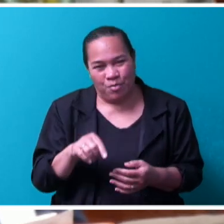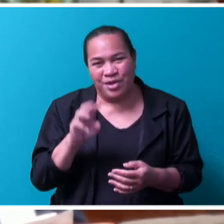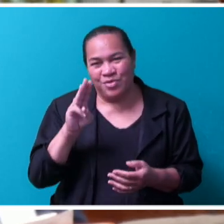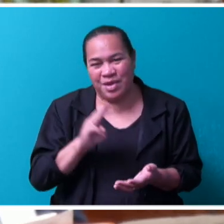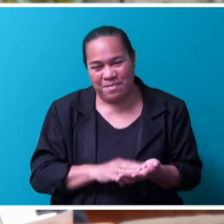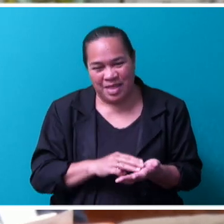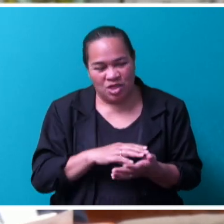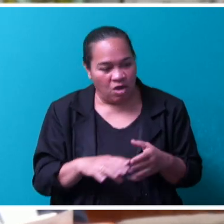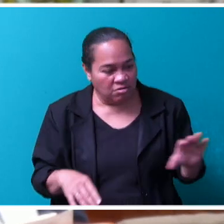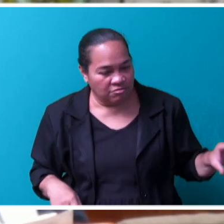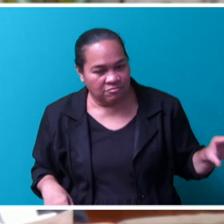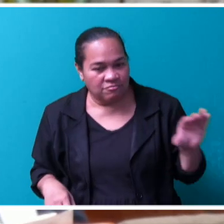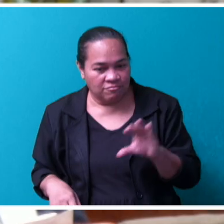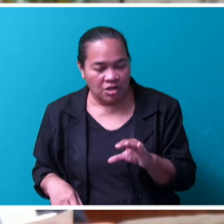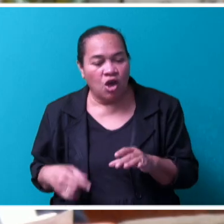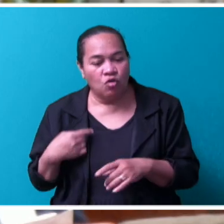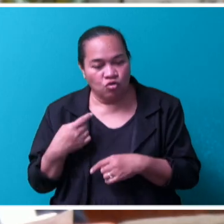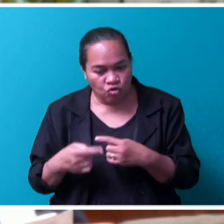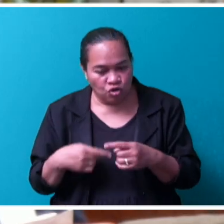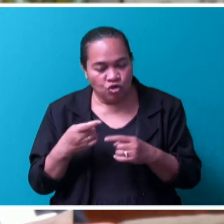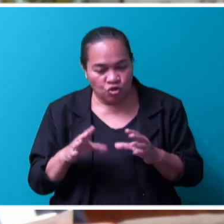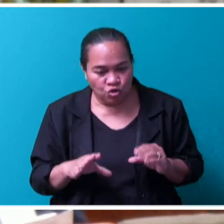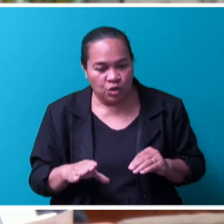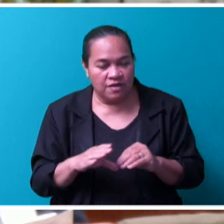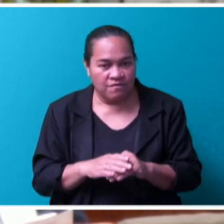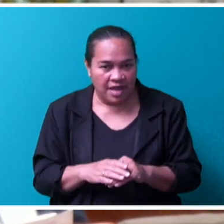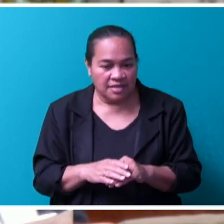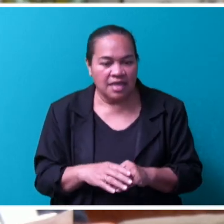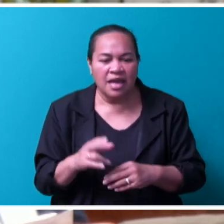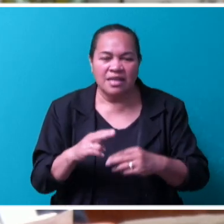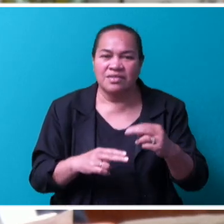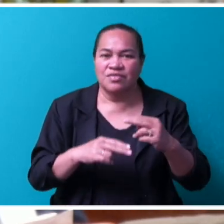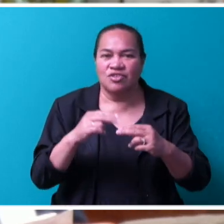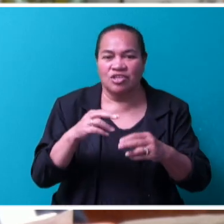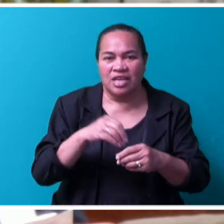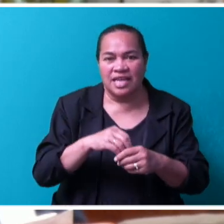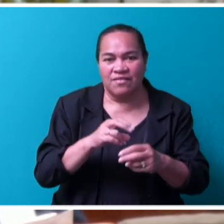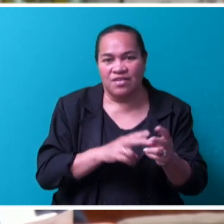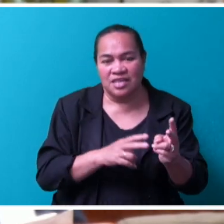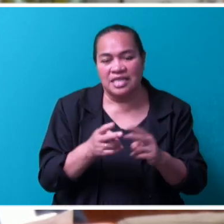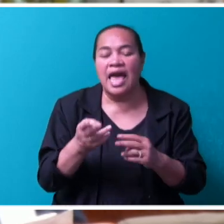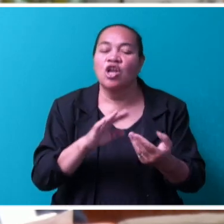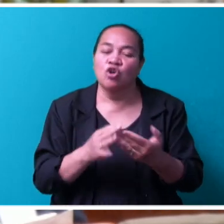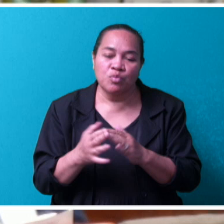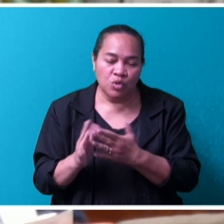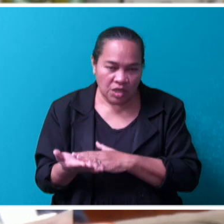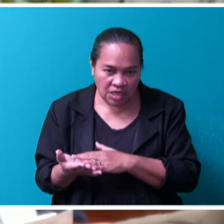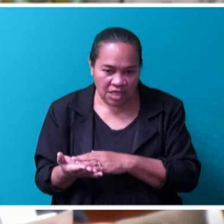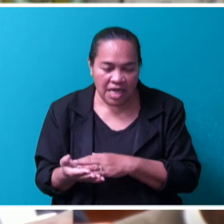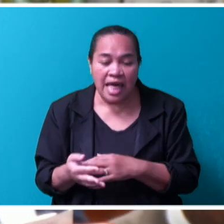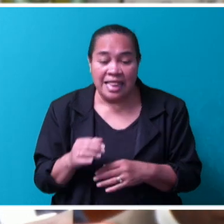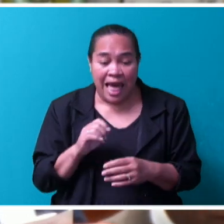continue practical investment in village infrastructure and community facilities. The program